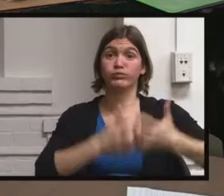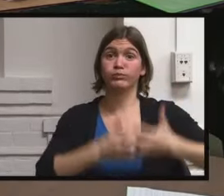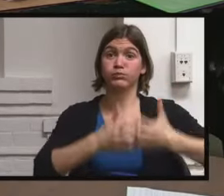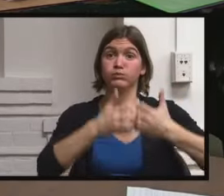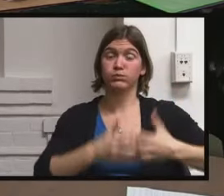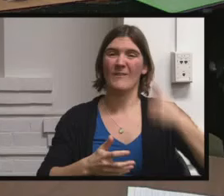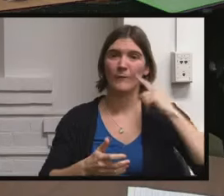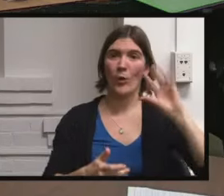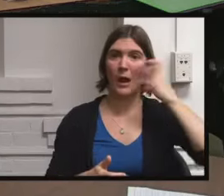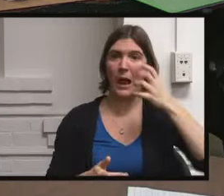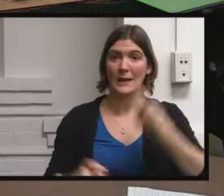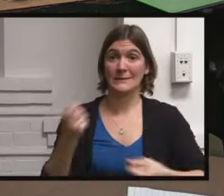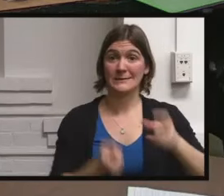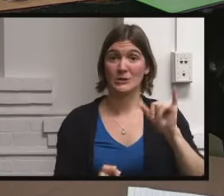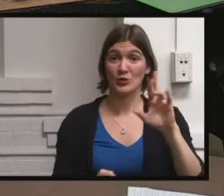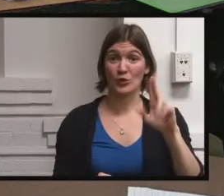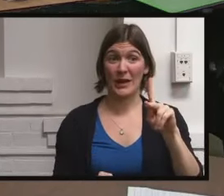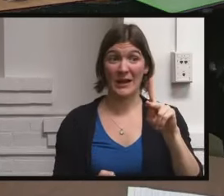Skating Rink.